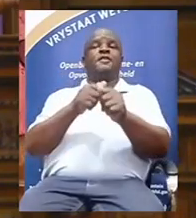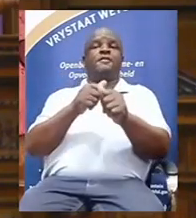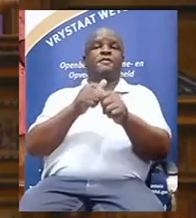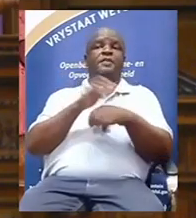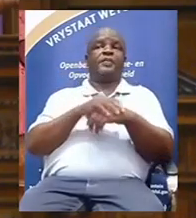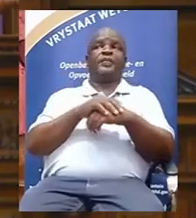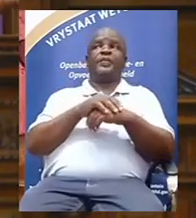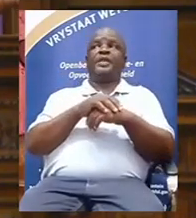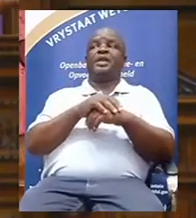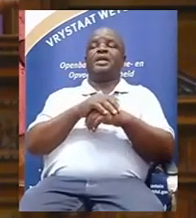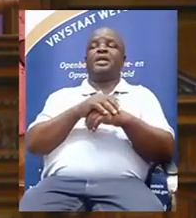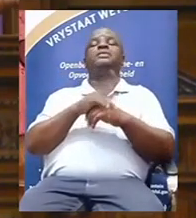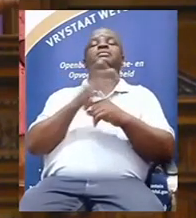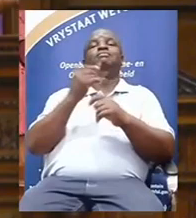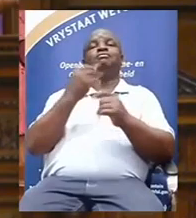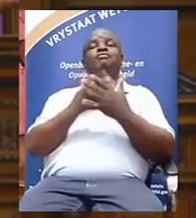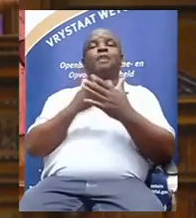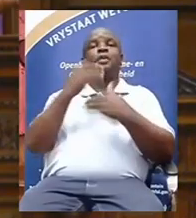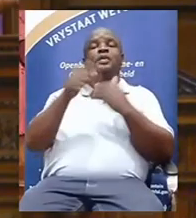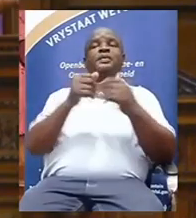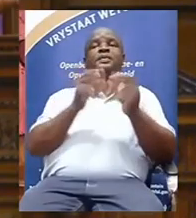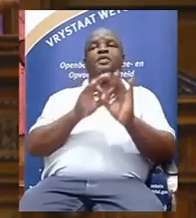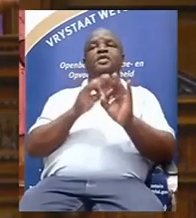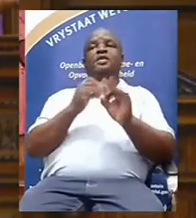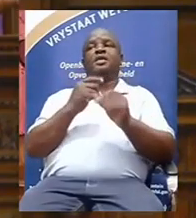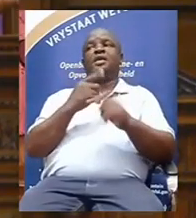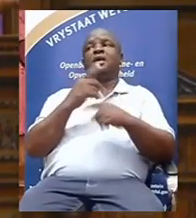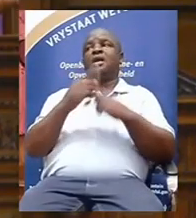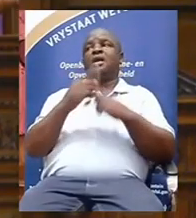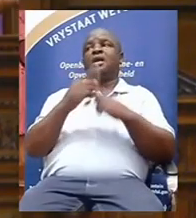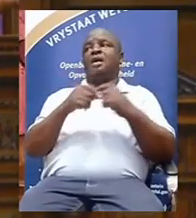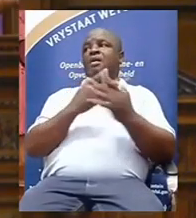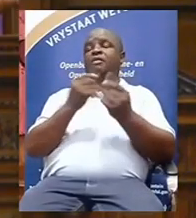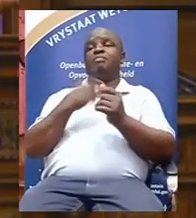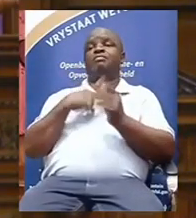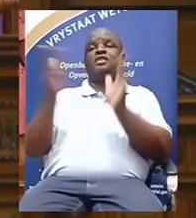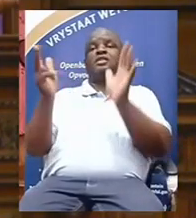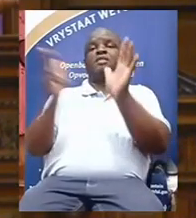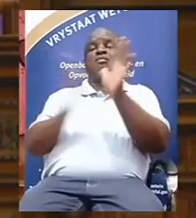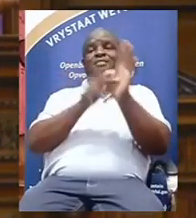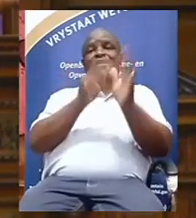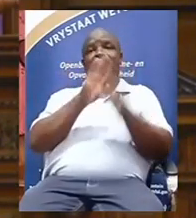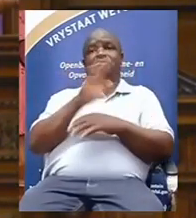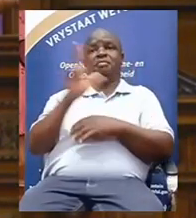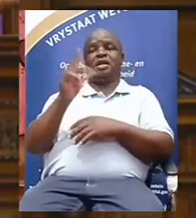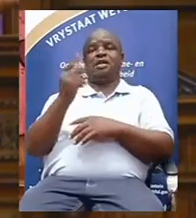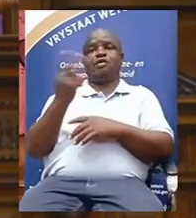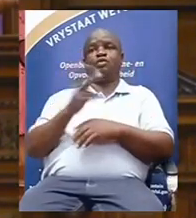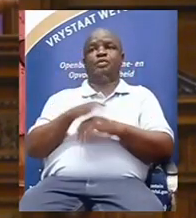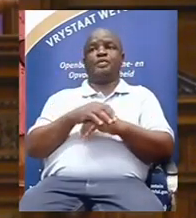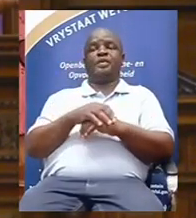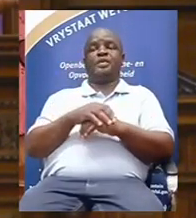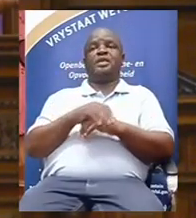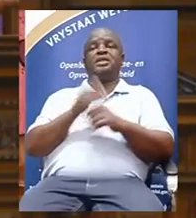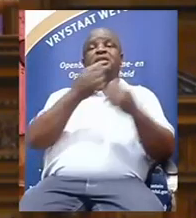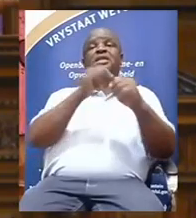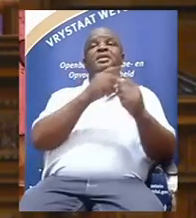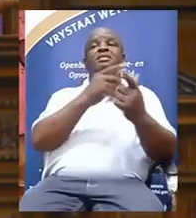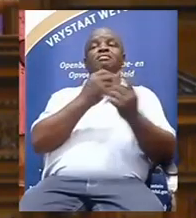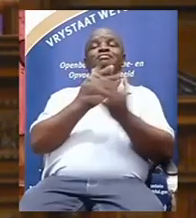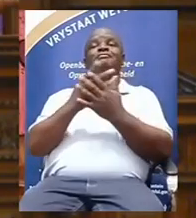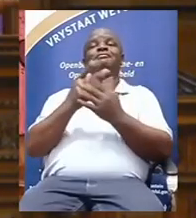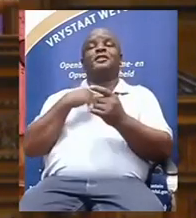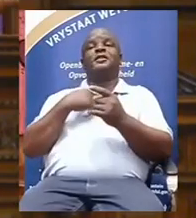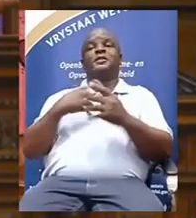has complied with all processes related to the consideration of these bills on our portfolio shares in